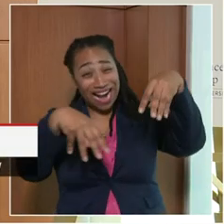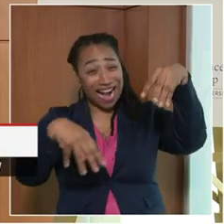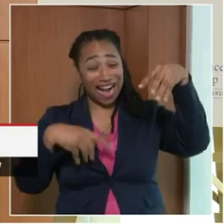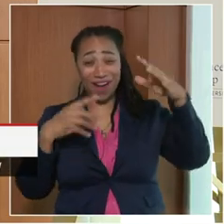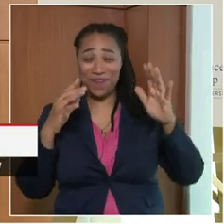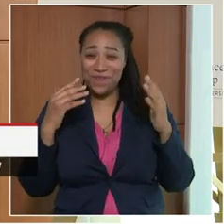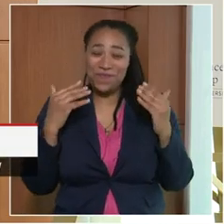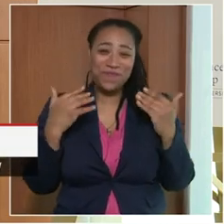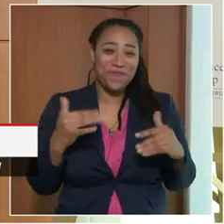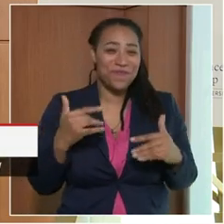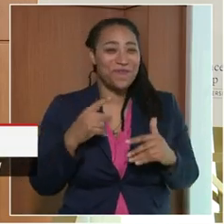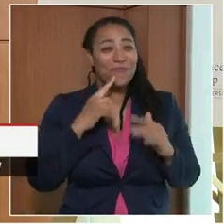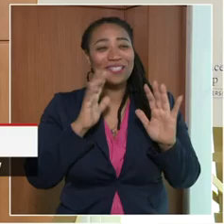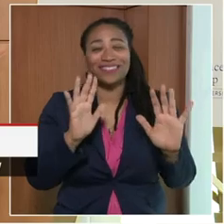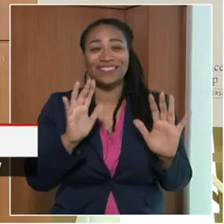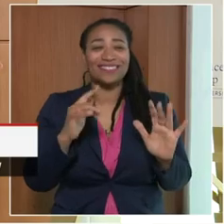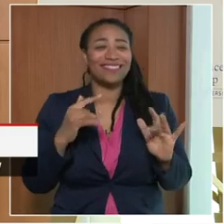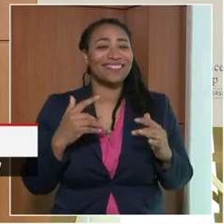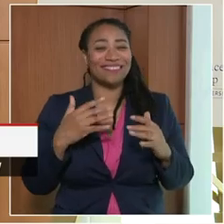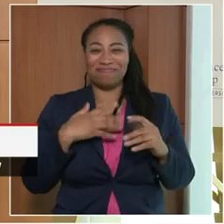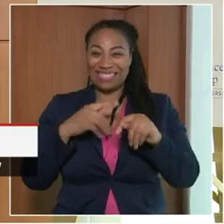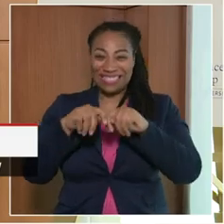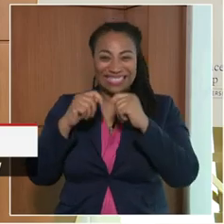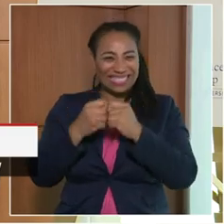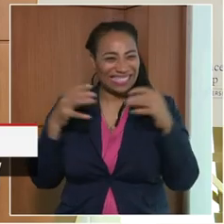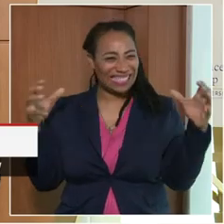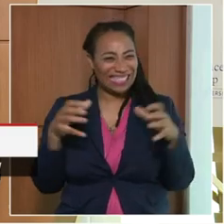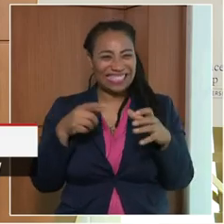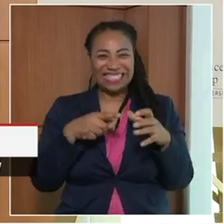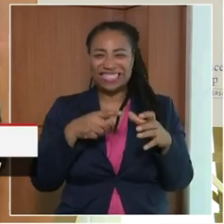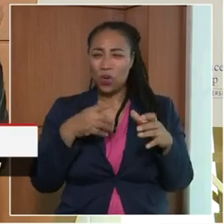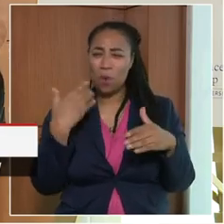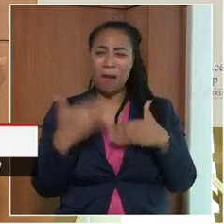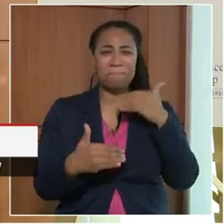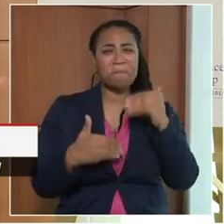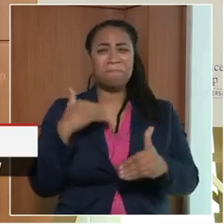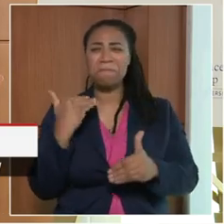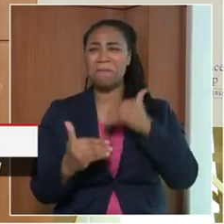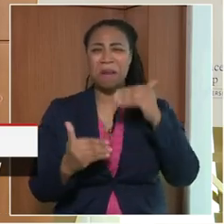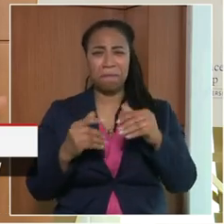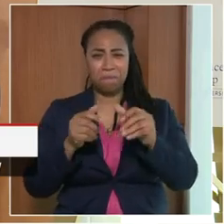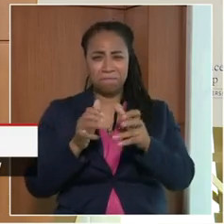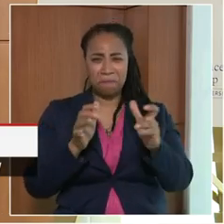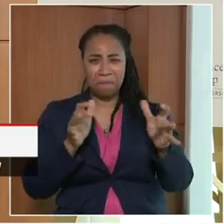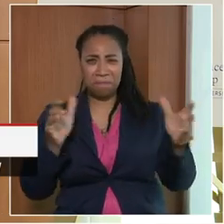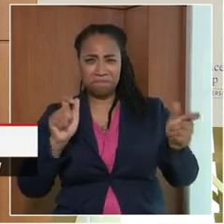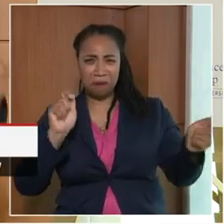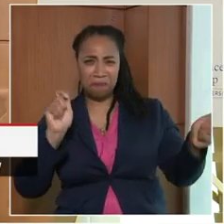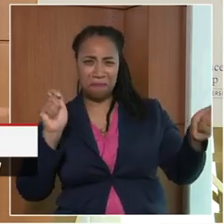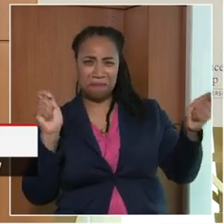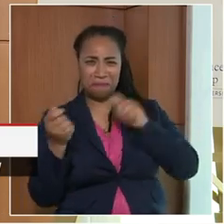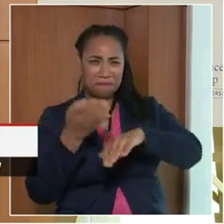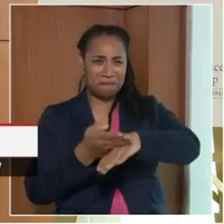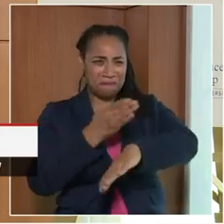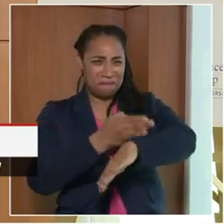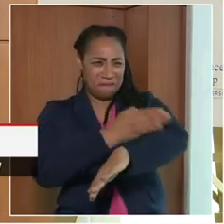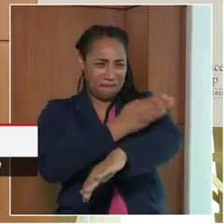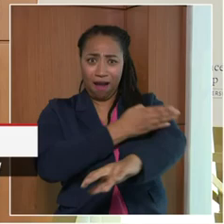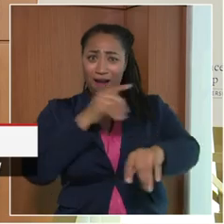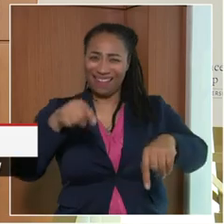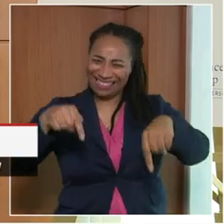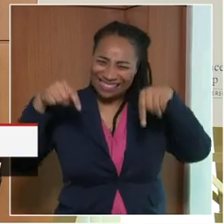Because they have created the fastest improving urban school district in the nation. They have brought back